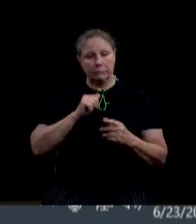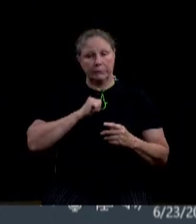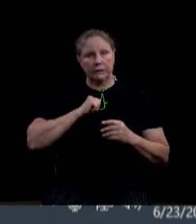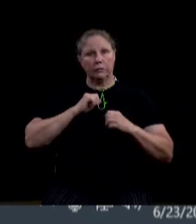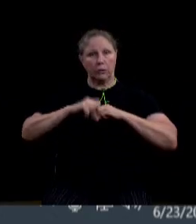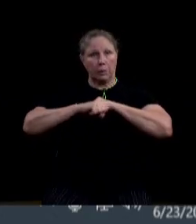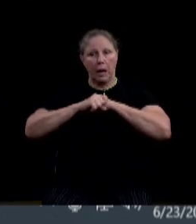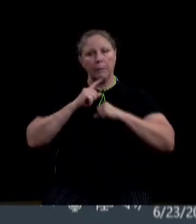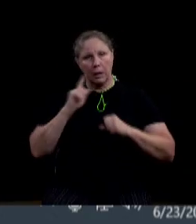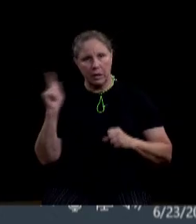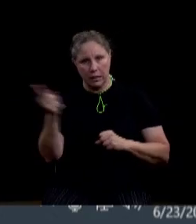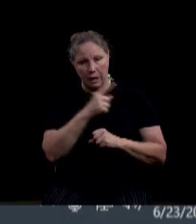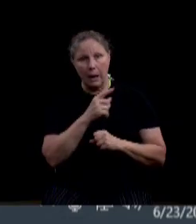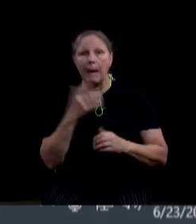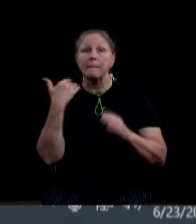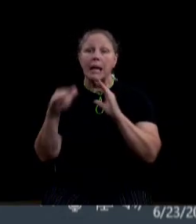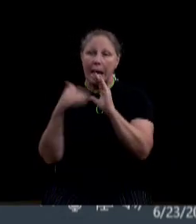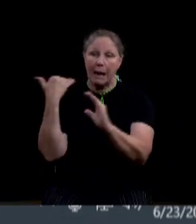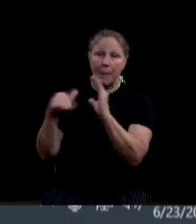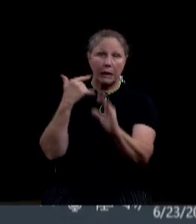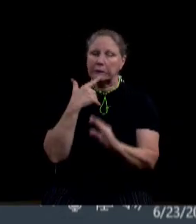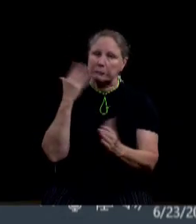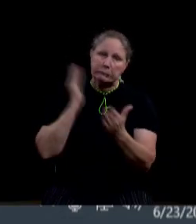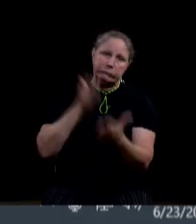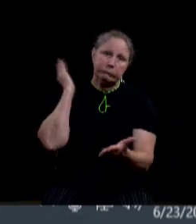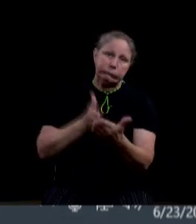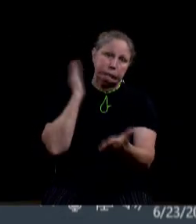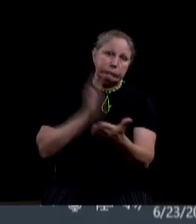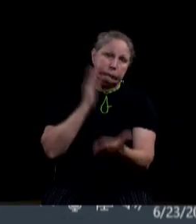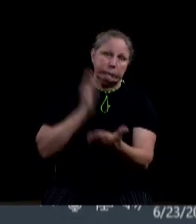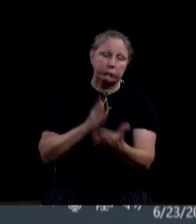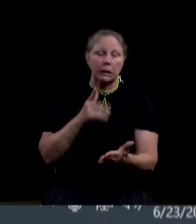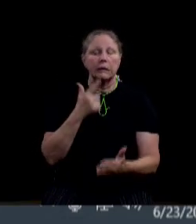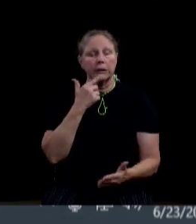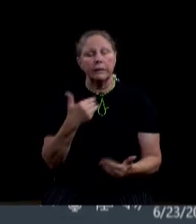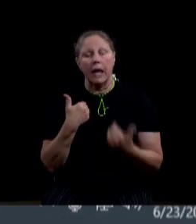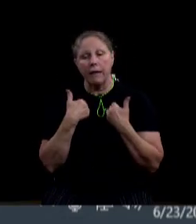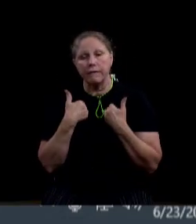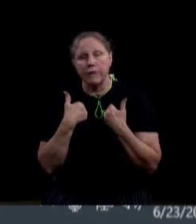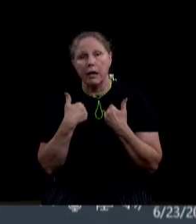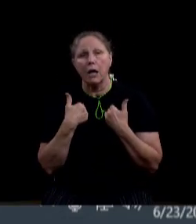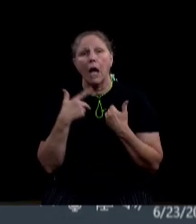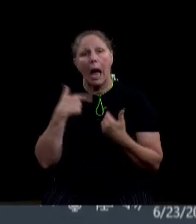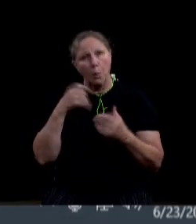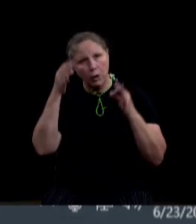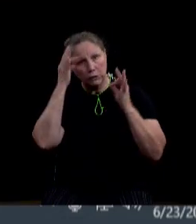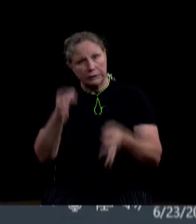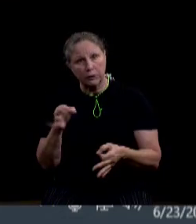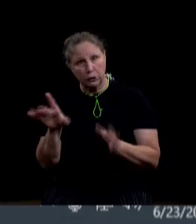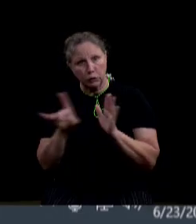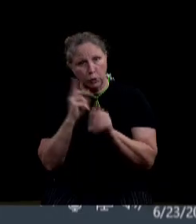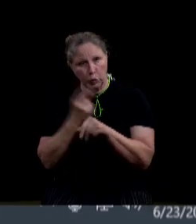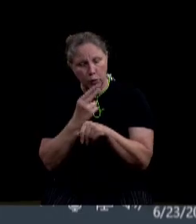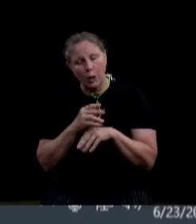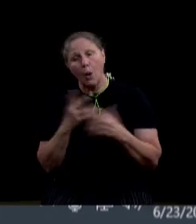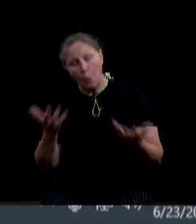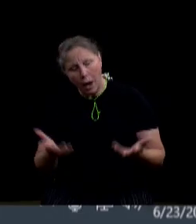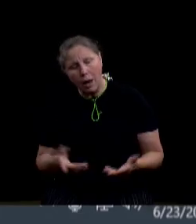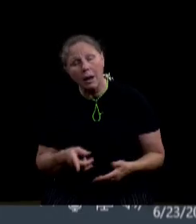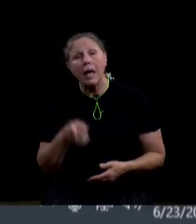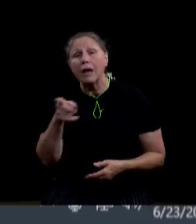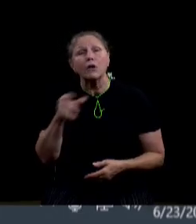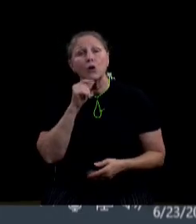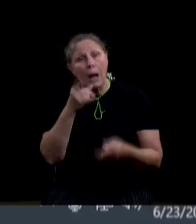are asking to have the freedom to choose. Well, if you choose not to, you're not hurting yourself, you're hurting those around